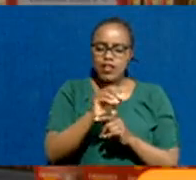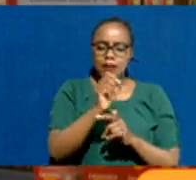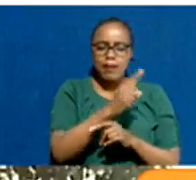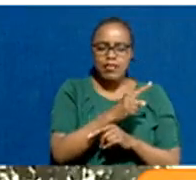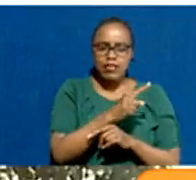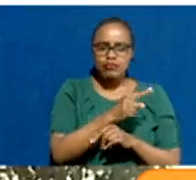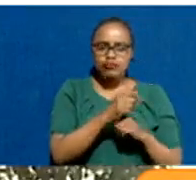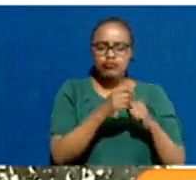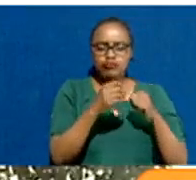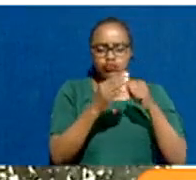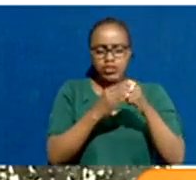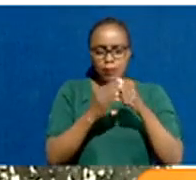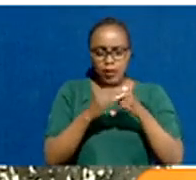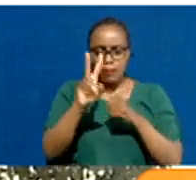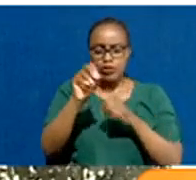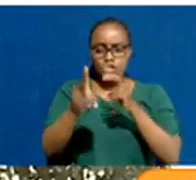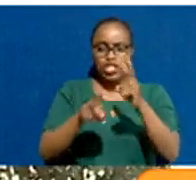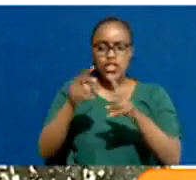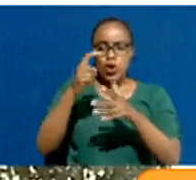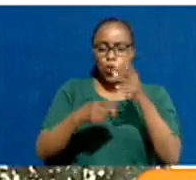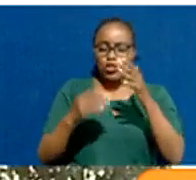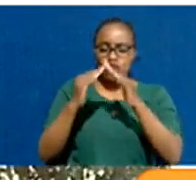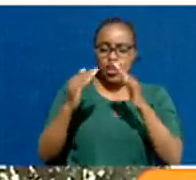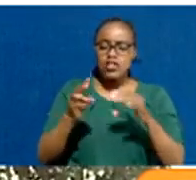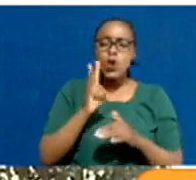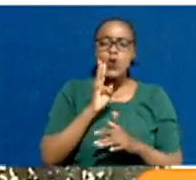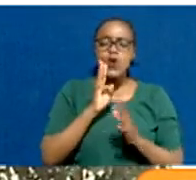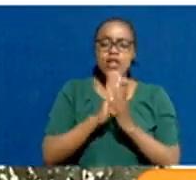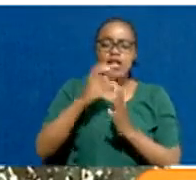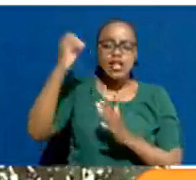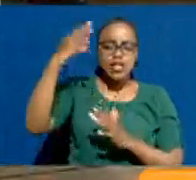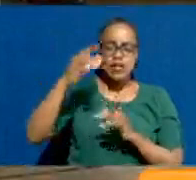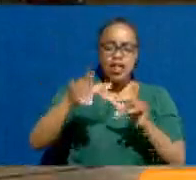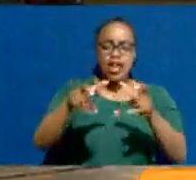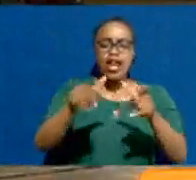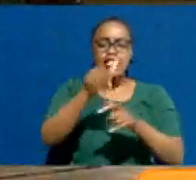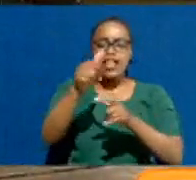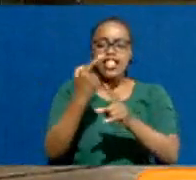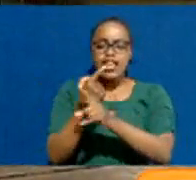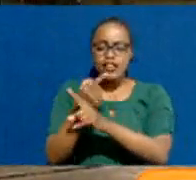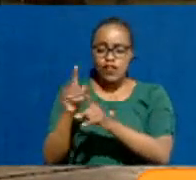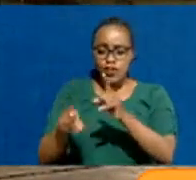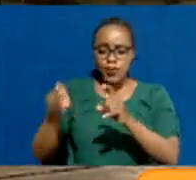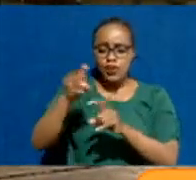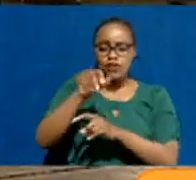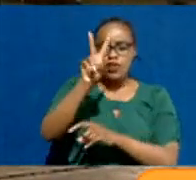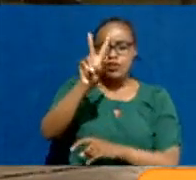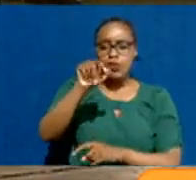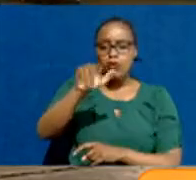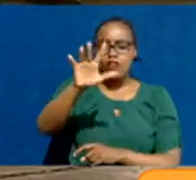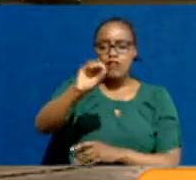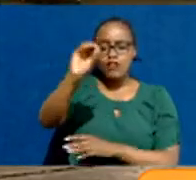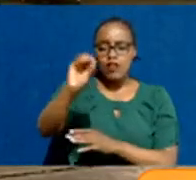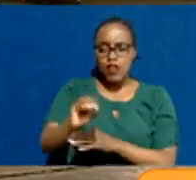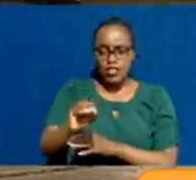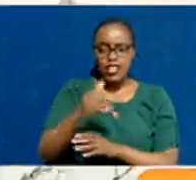2022. The cost of housing, water, electricity and gas and other fuels rose by 2.5%. The rise